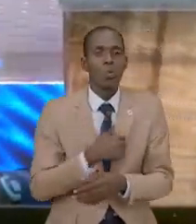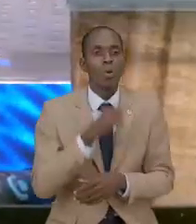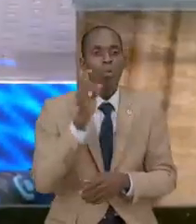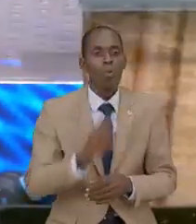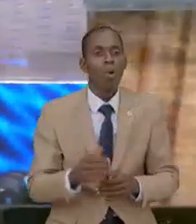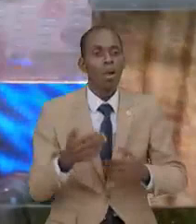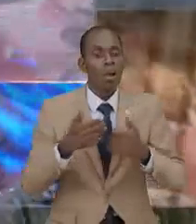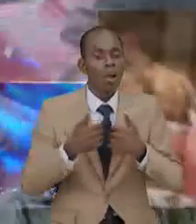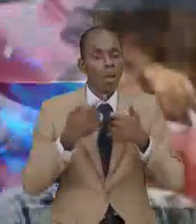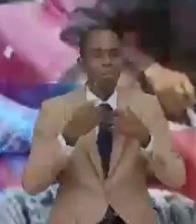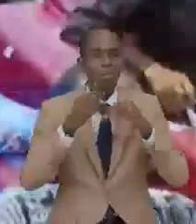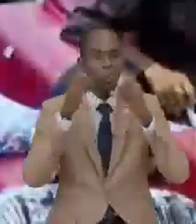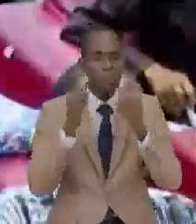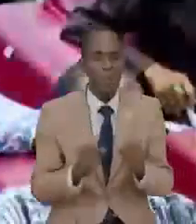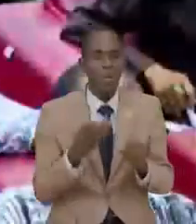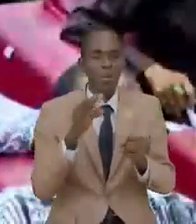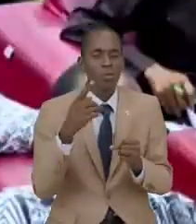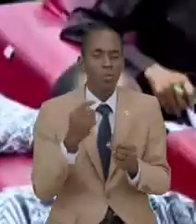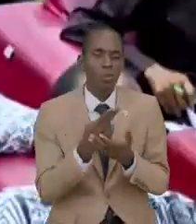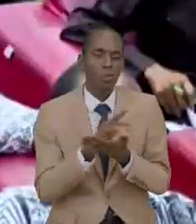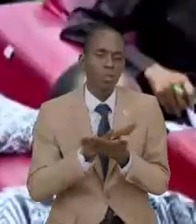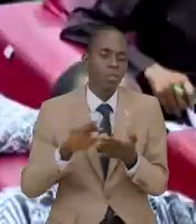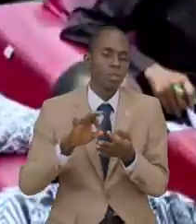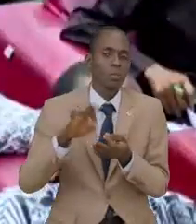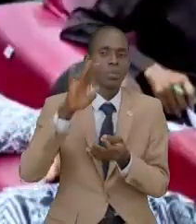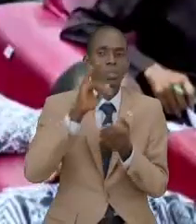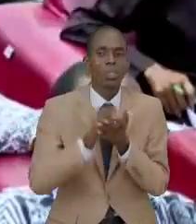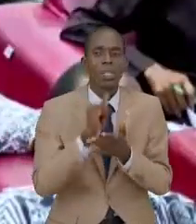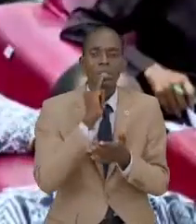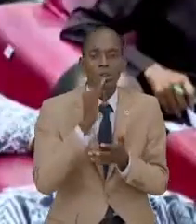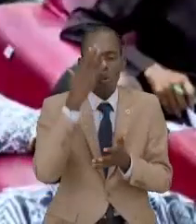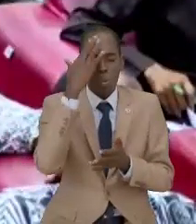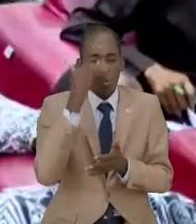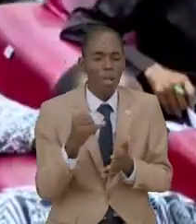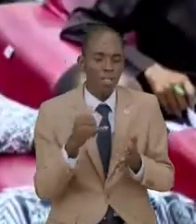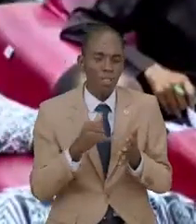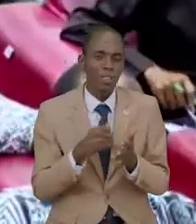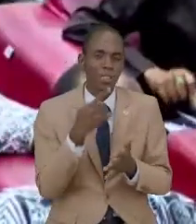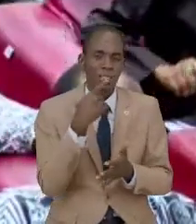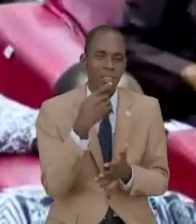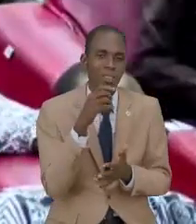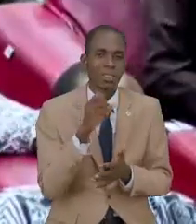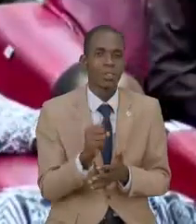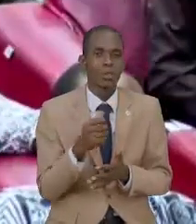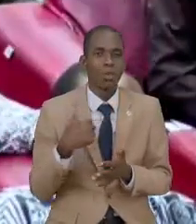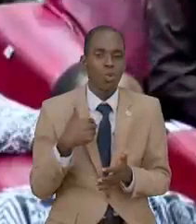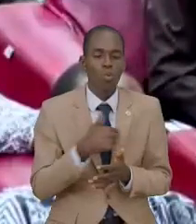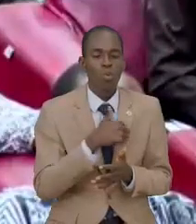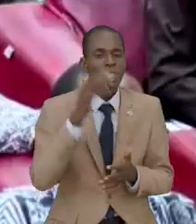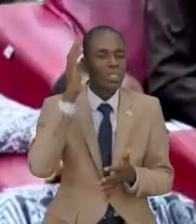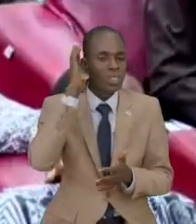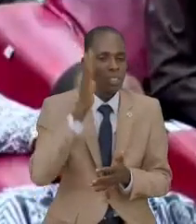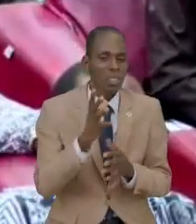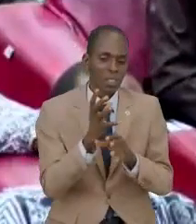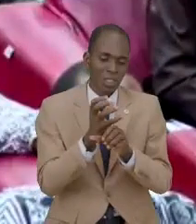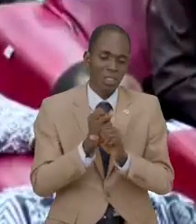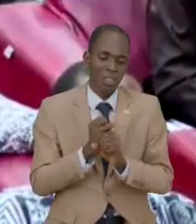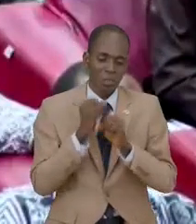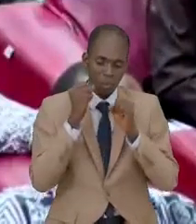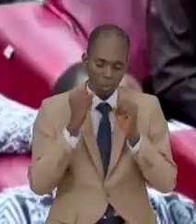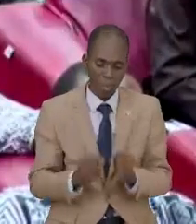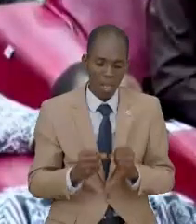the power of the Holy Ghost. That's why it says, we shall receive power